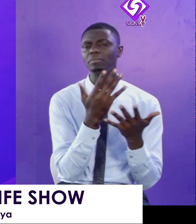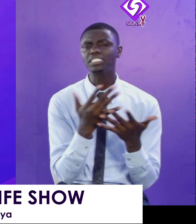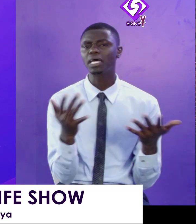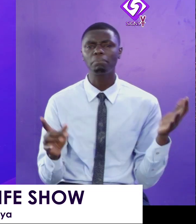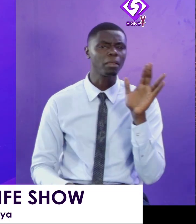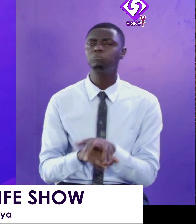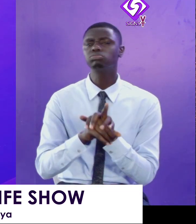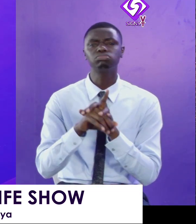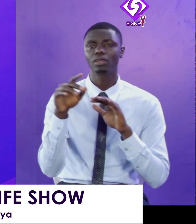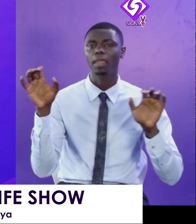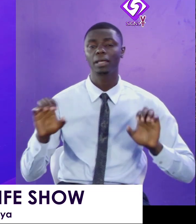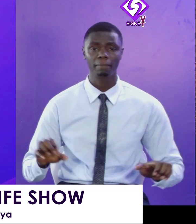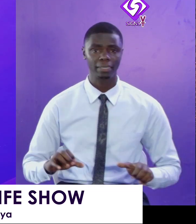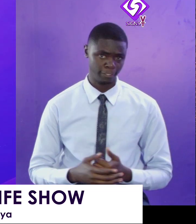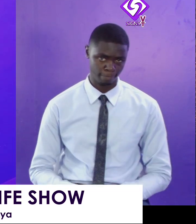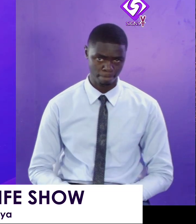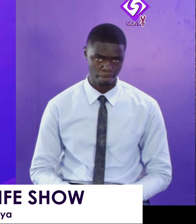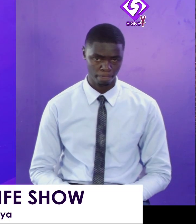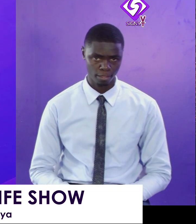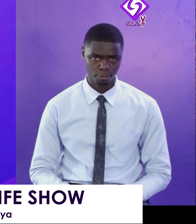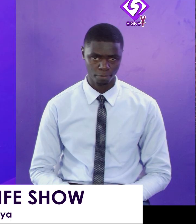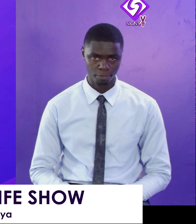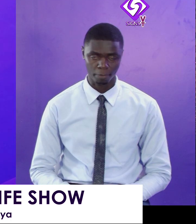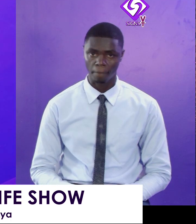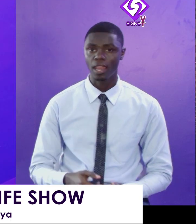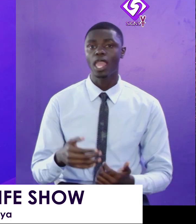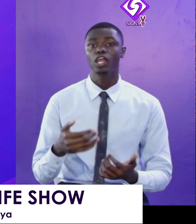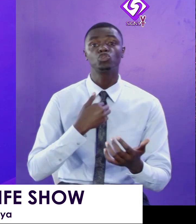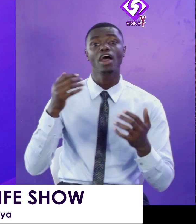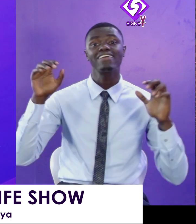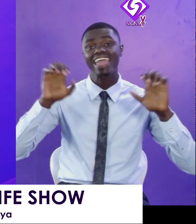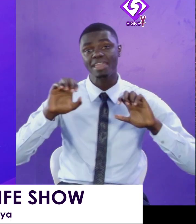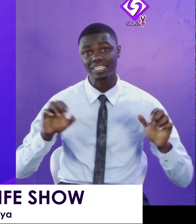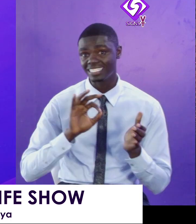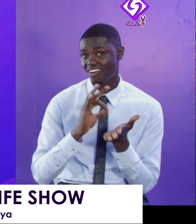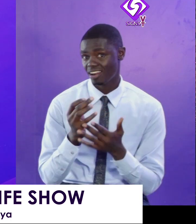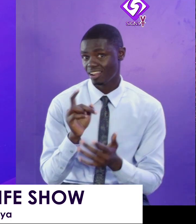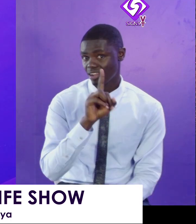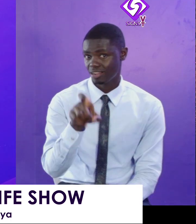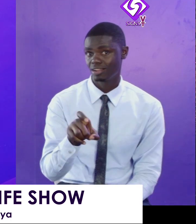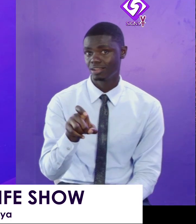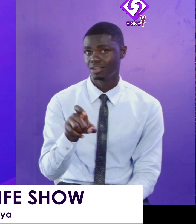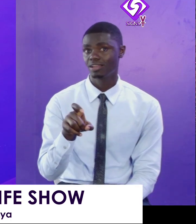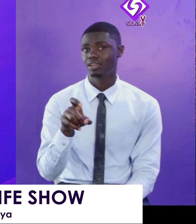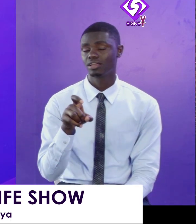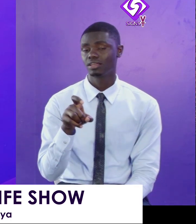just catch you off your feet. Do you have an emergency fund? Do you have an